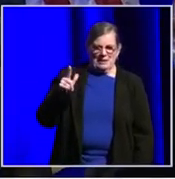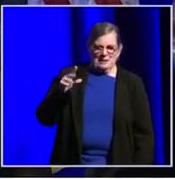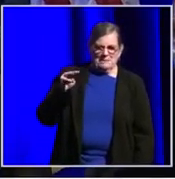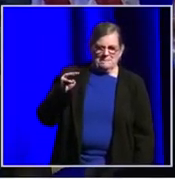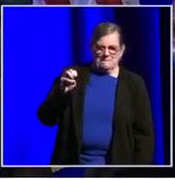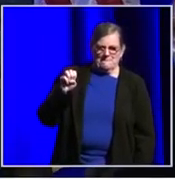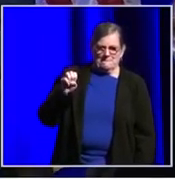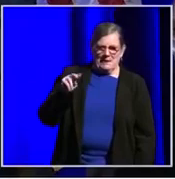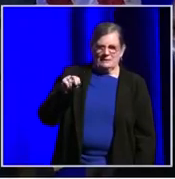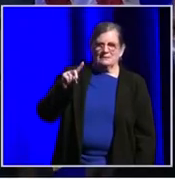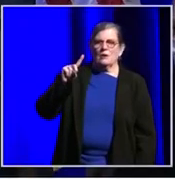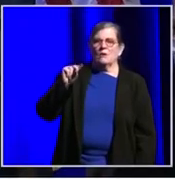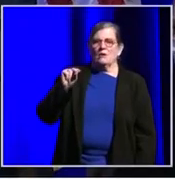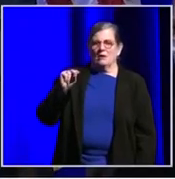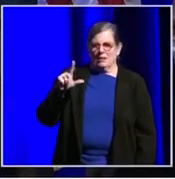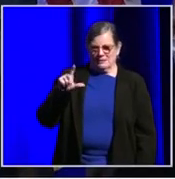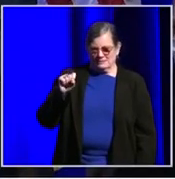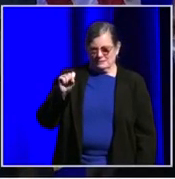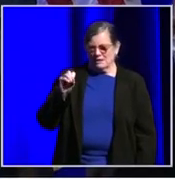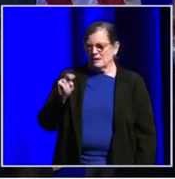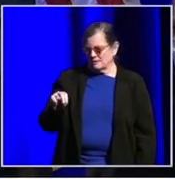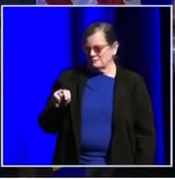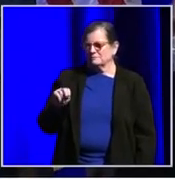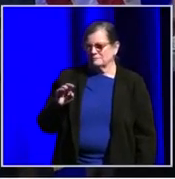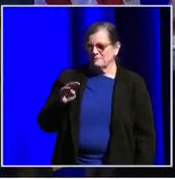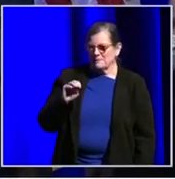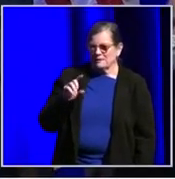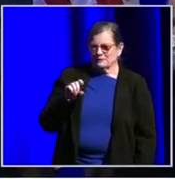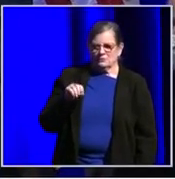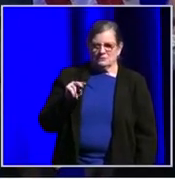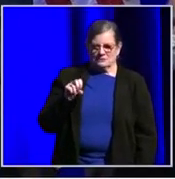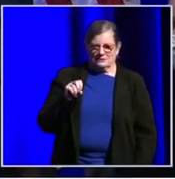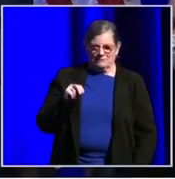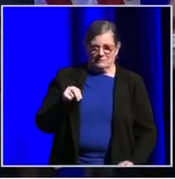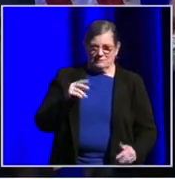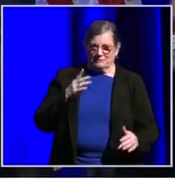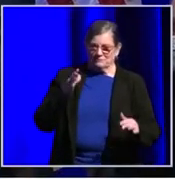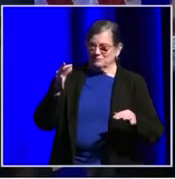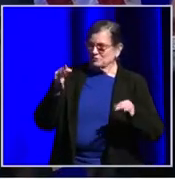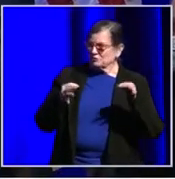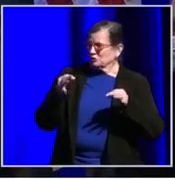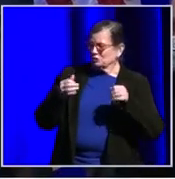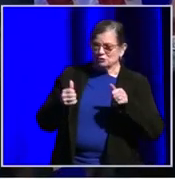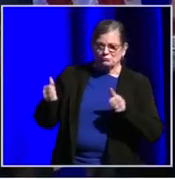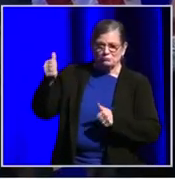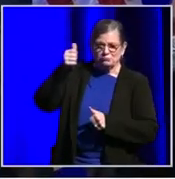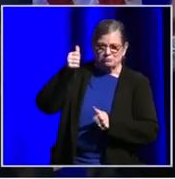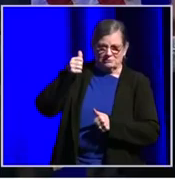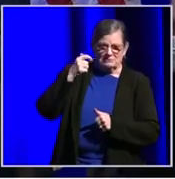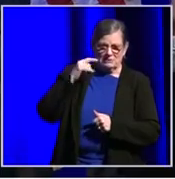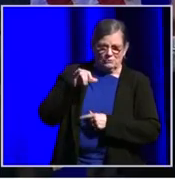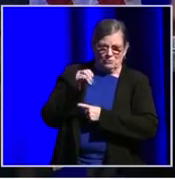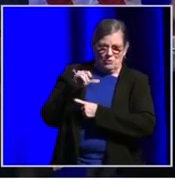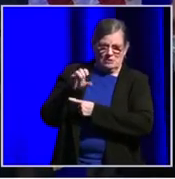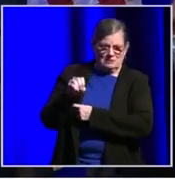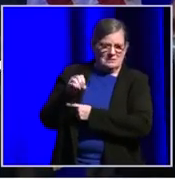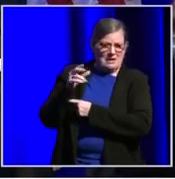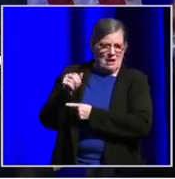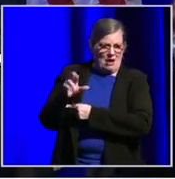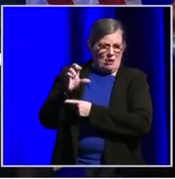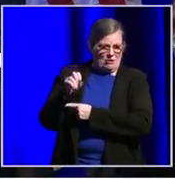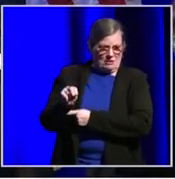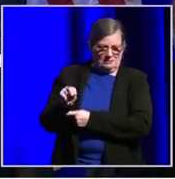administered by the Honorable Anita Josie Herring, Chief Judge, Superior Court of the District of Columbia, the Honorable